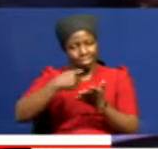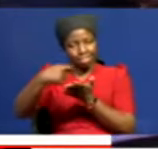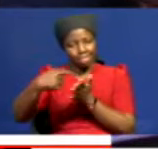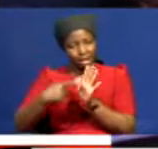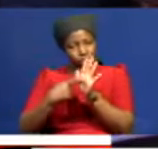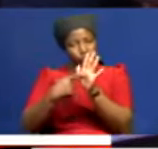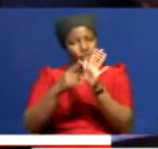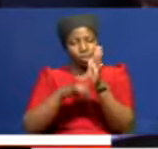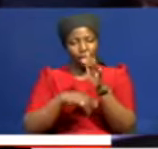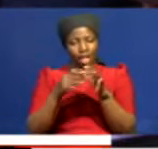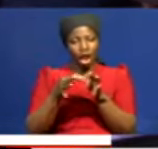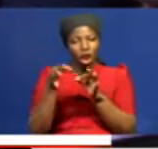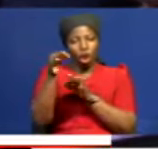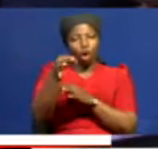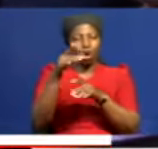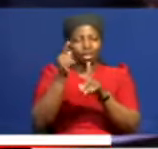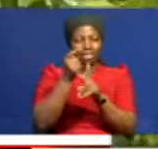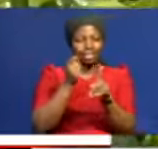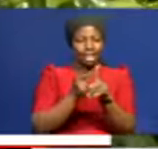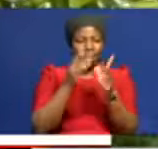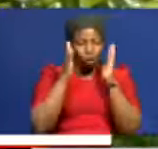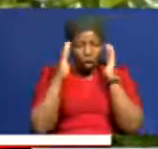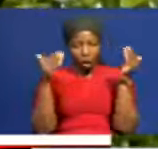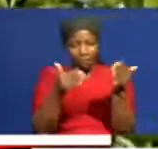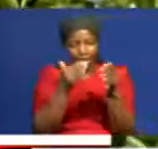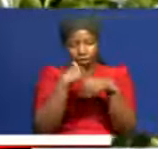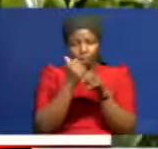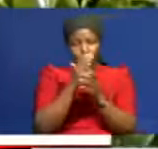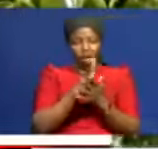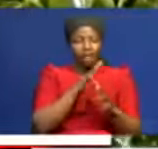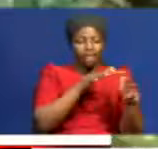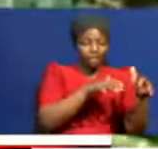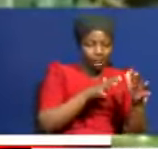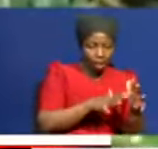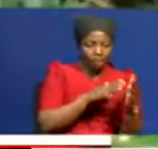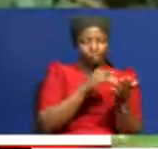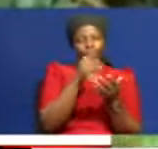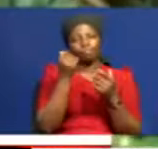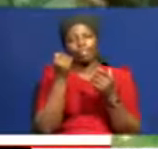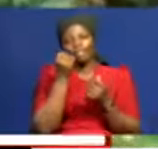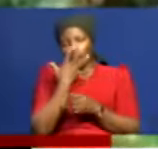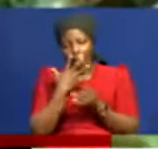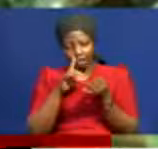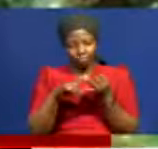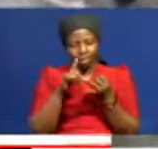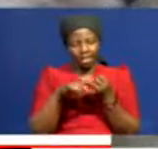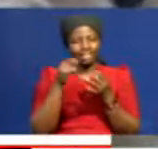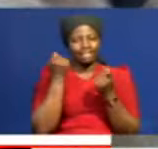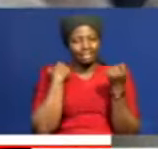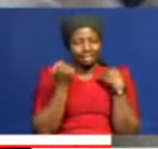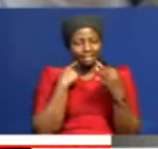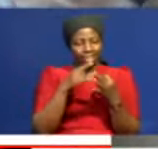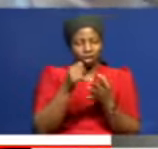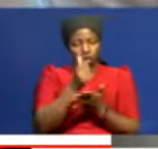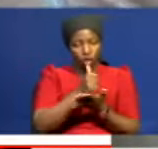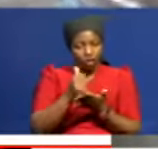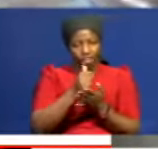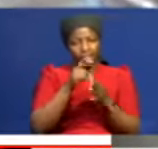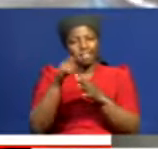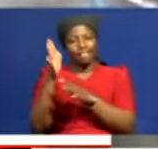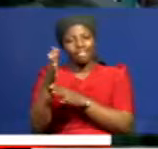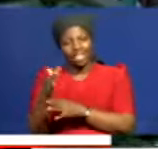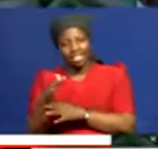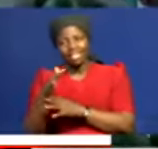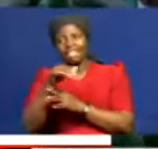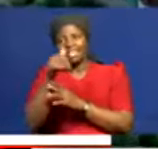long-term commitment to ensure farmers, including those in flour, tea, coffee, fish, as well as peas, and the edible